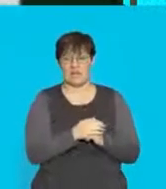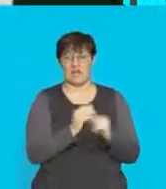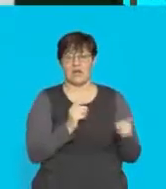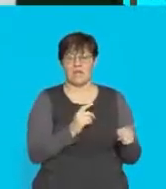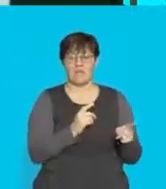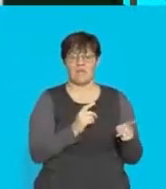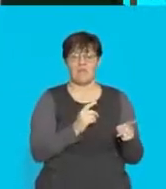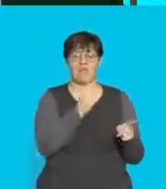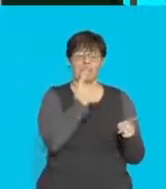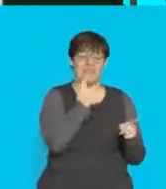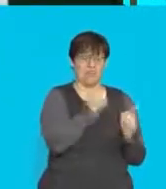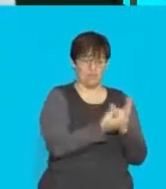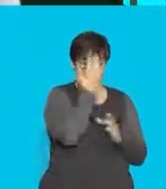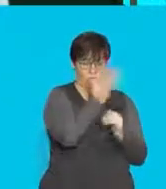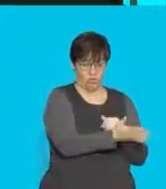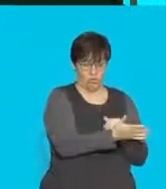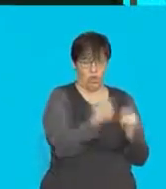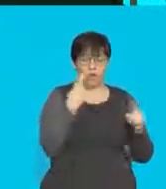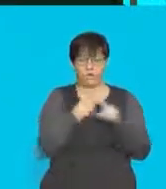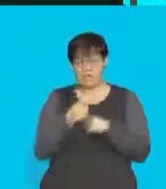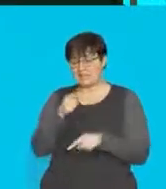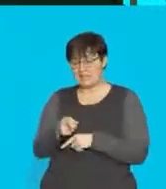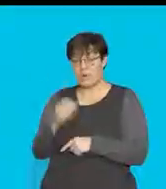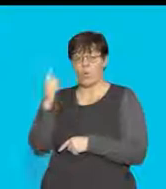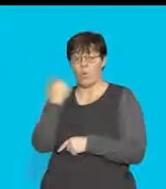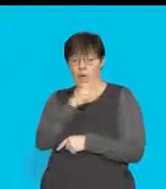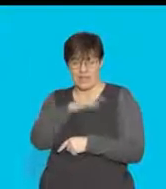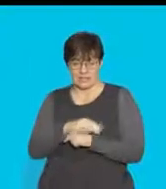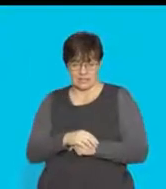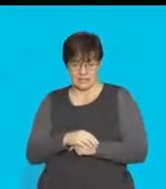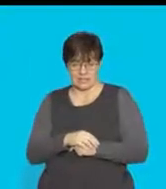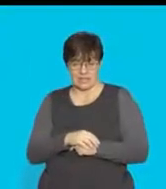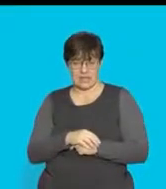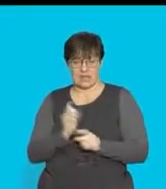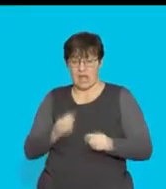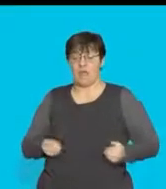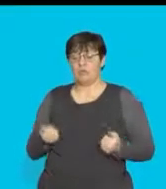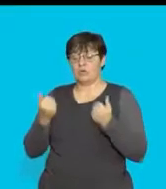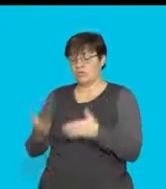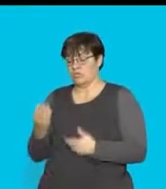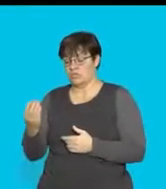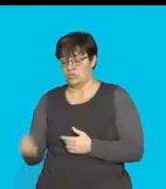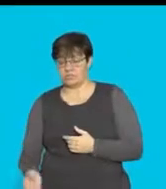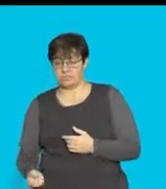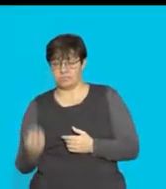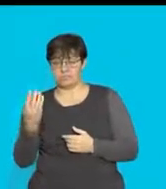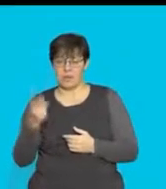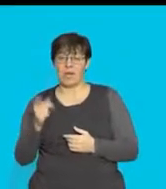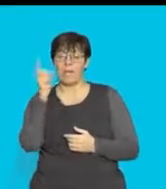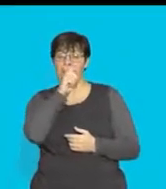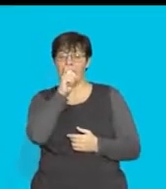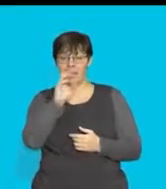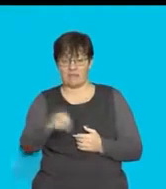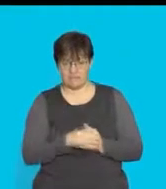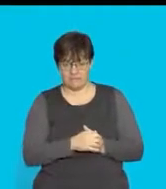a plant that is homozygous red is crossed with a plant that is homozygous white, they produce an offspring that is